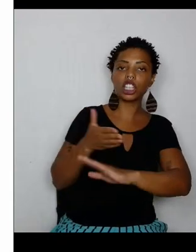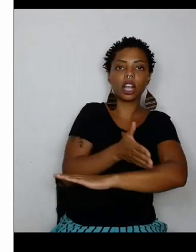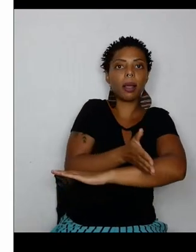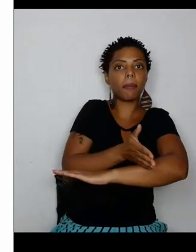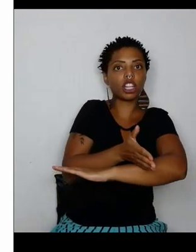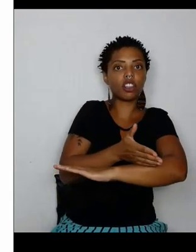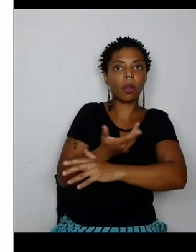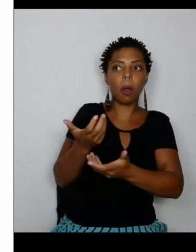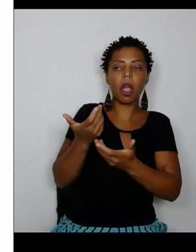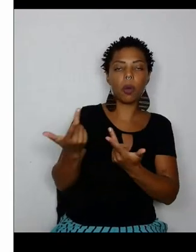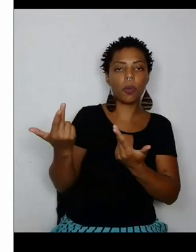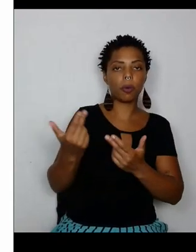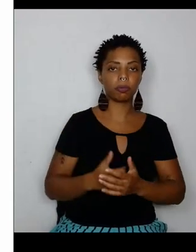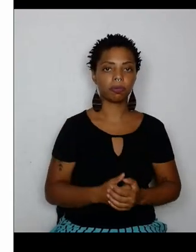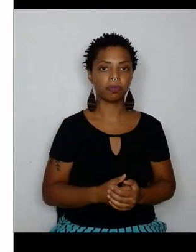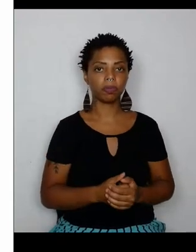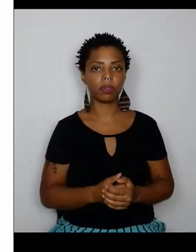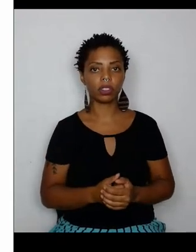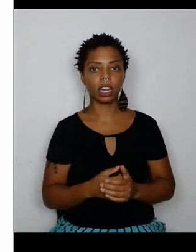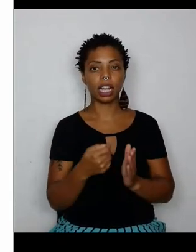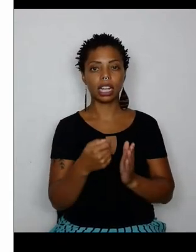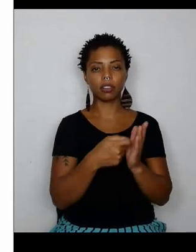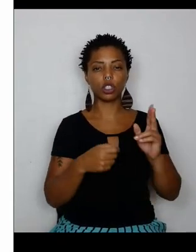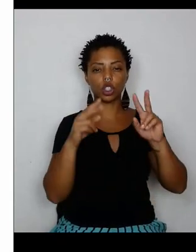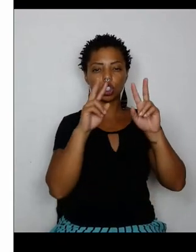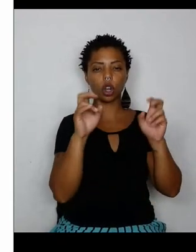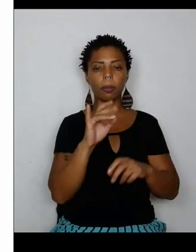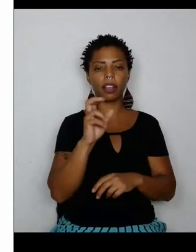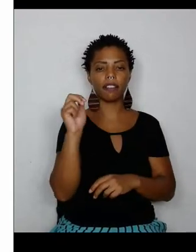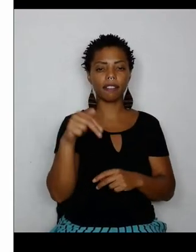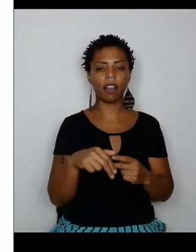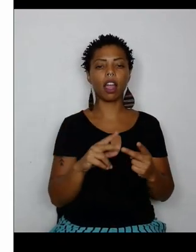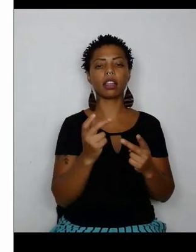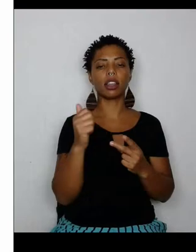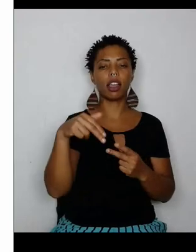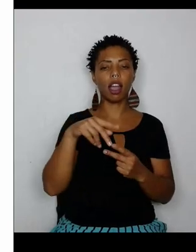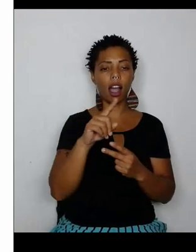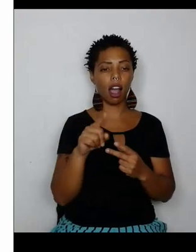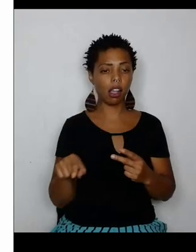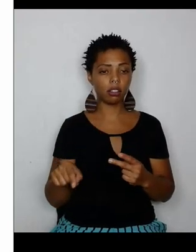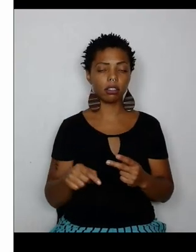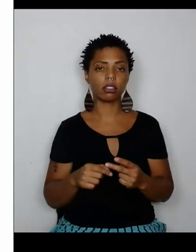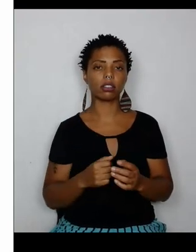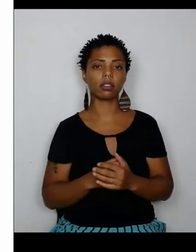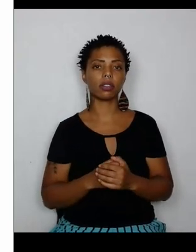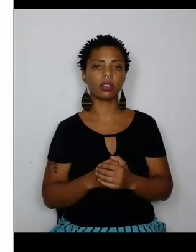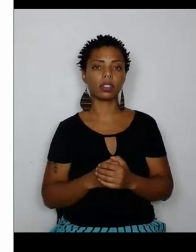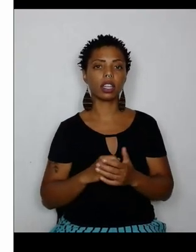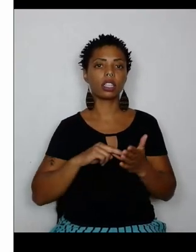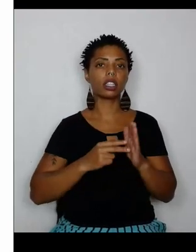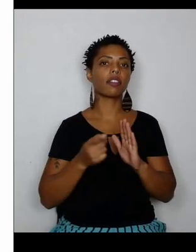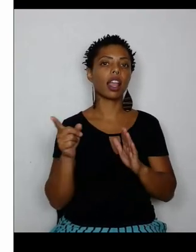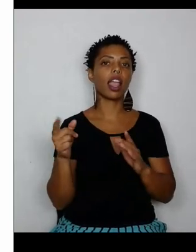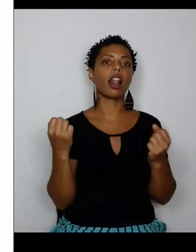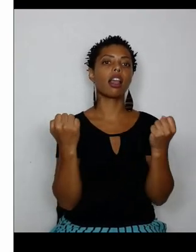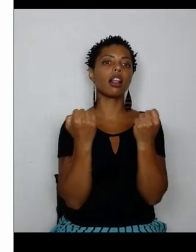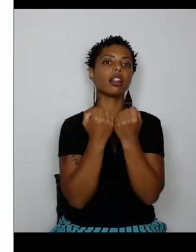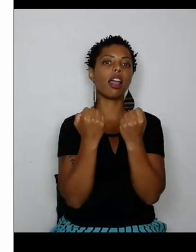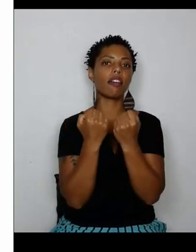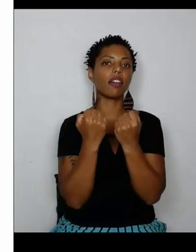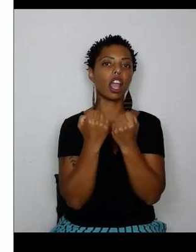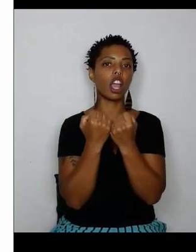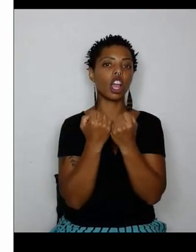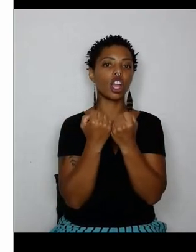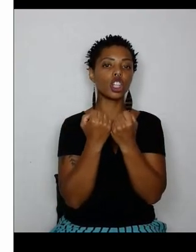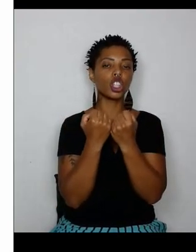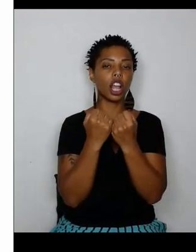membing he championed them as spiritually attuned to the 19th century sensitivity embraced as modern